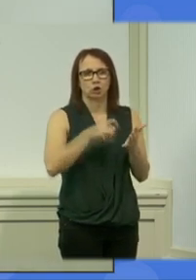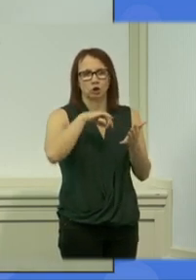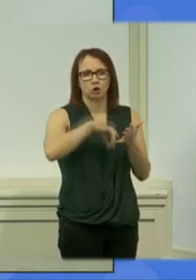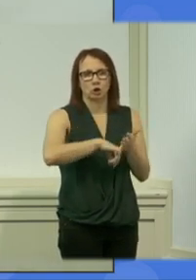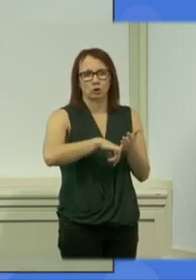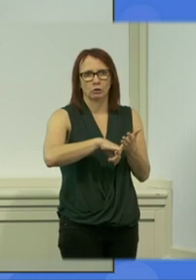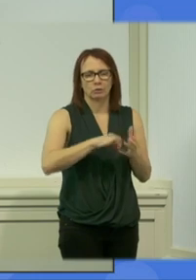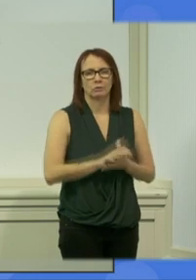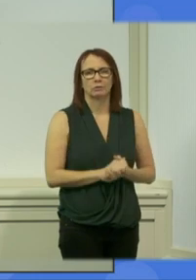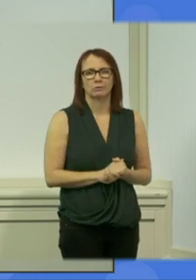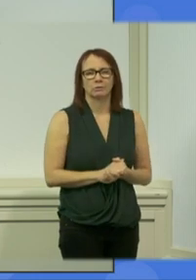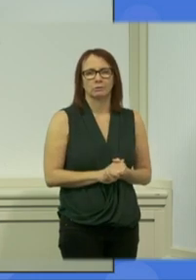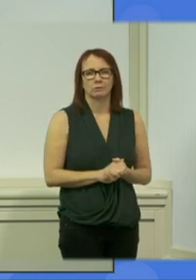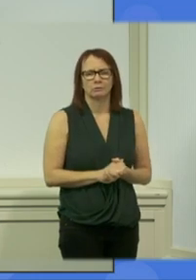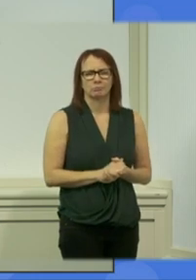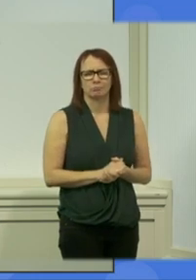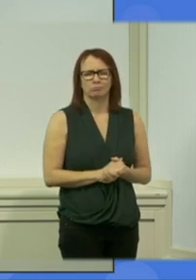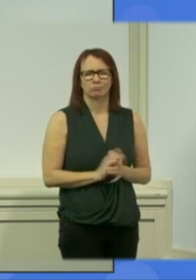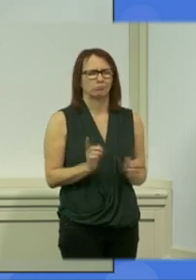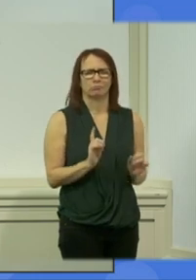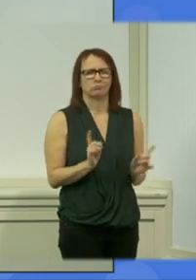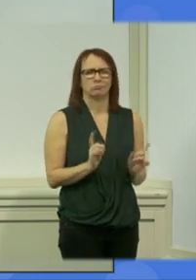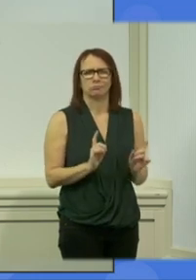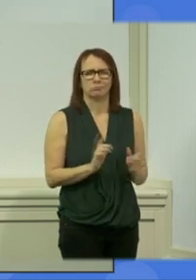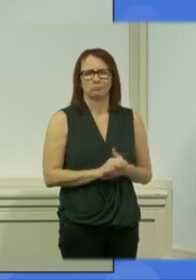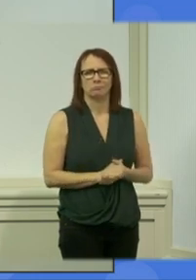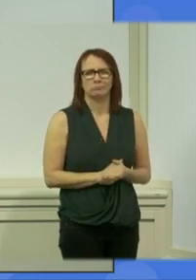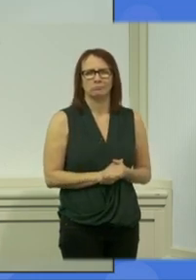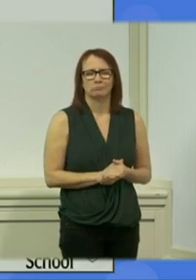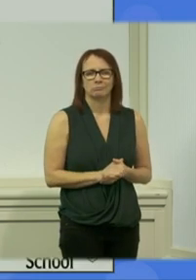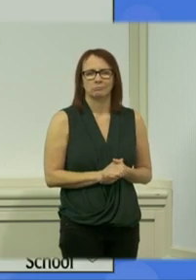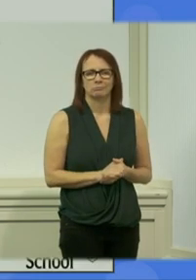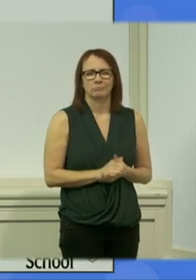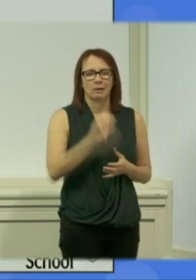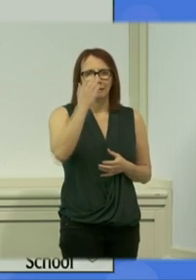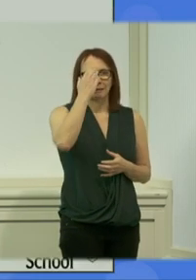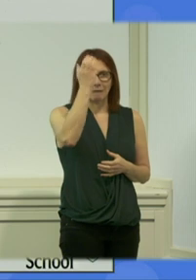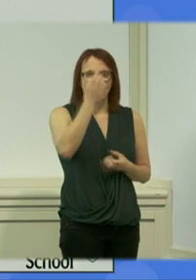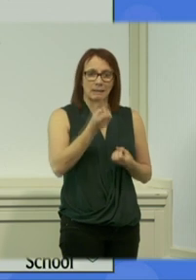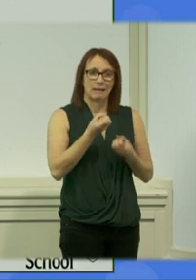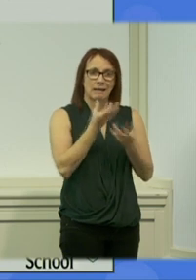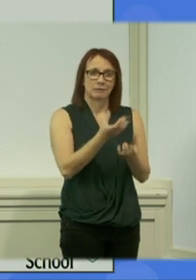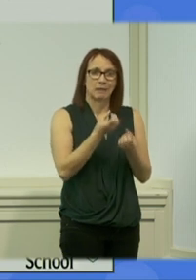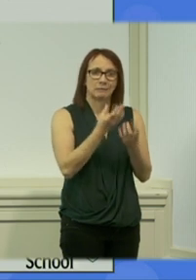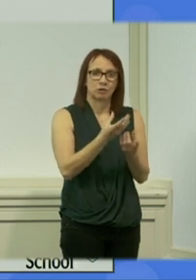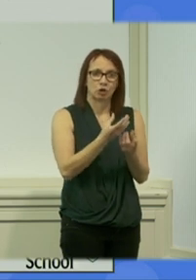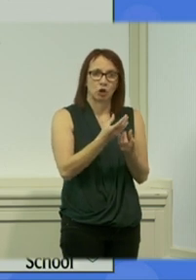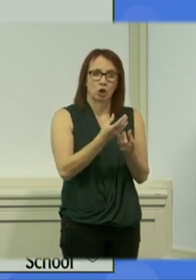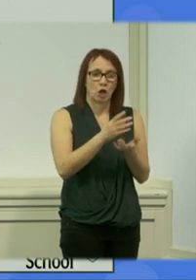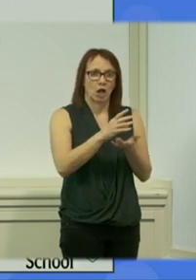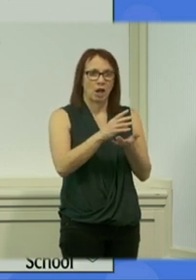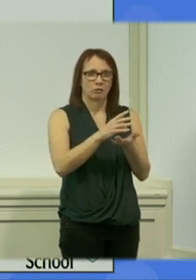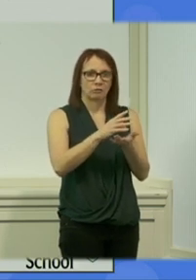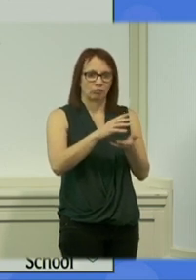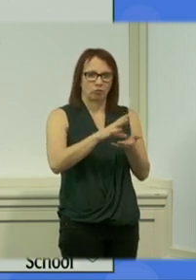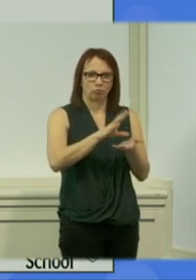So I'll go on a little bit to explain what it is. Government expenditure and revenues in Scotland is an